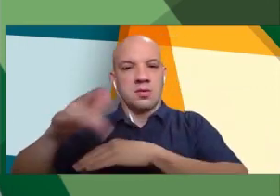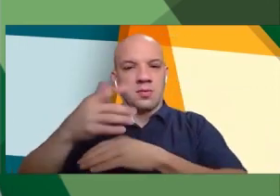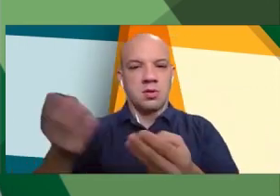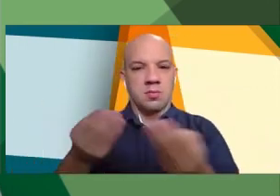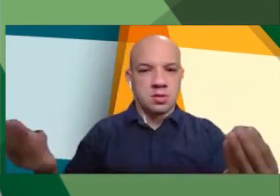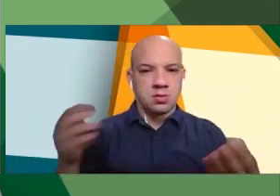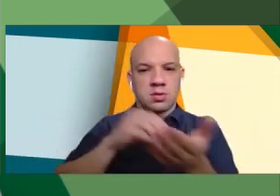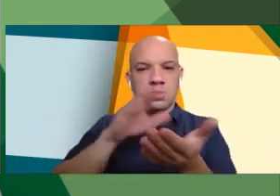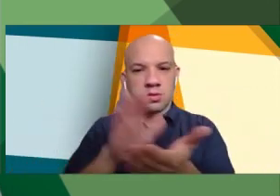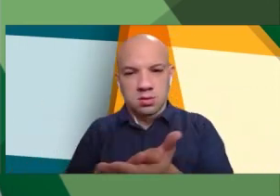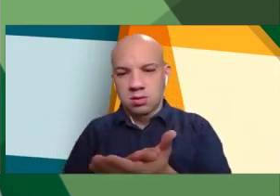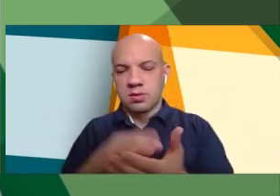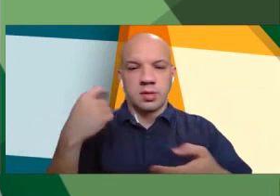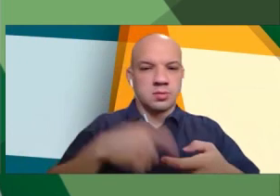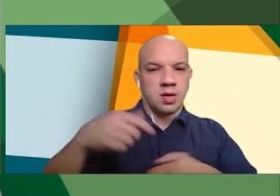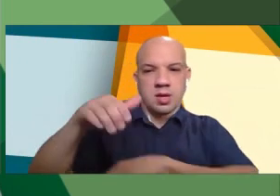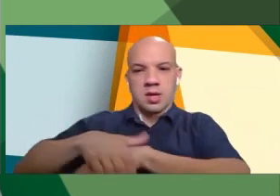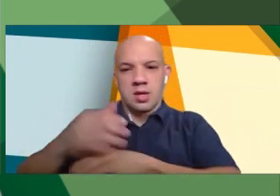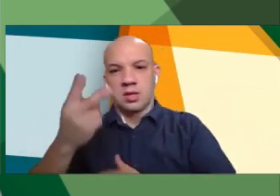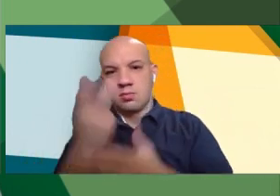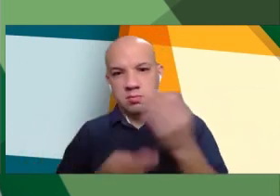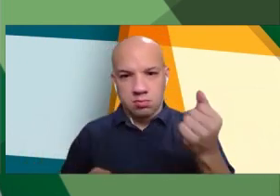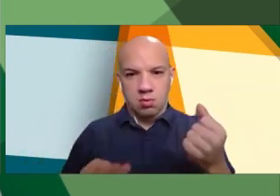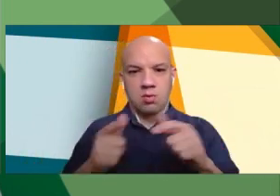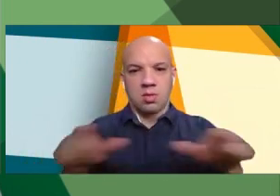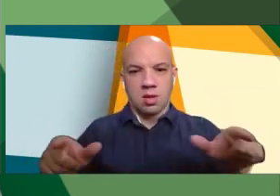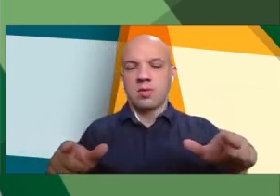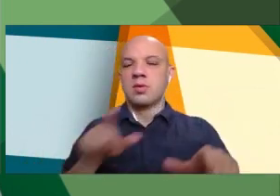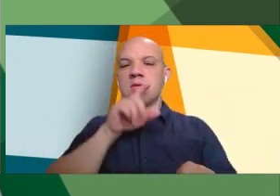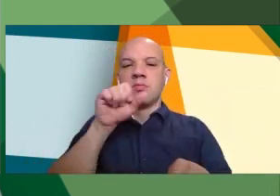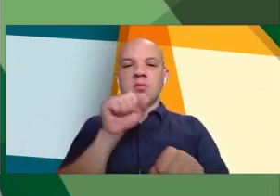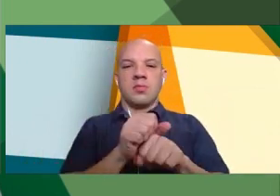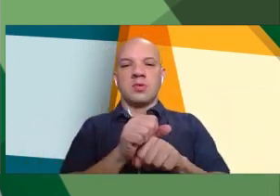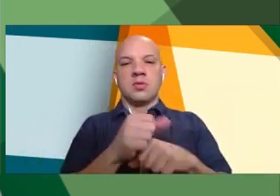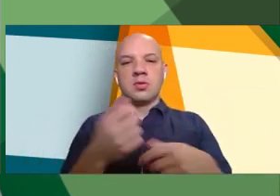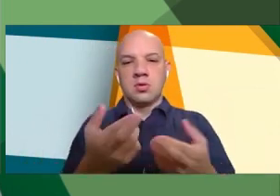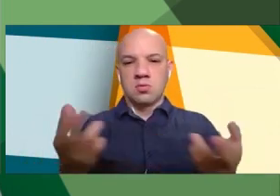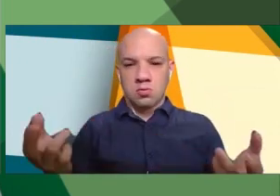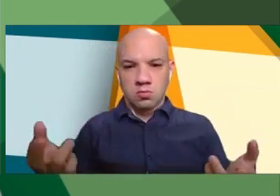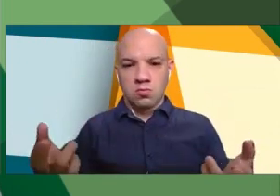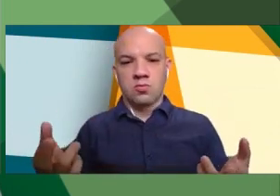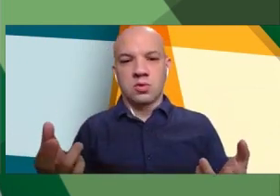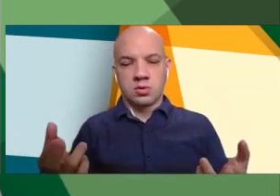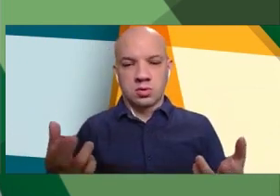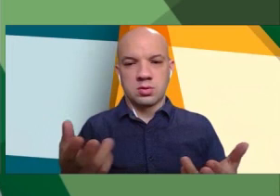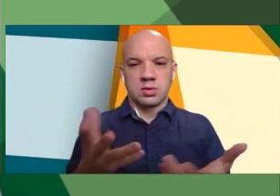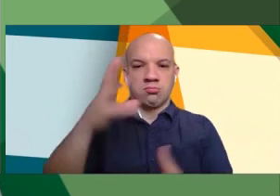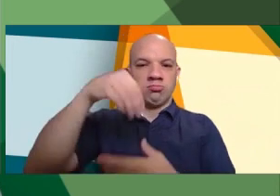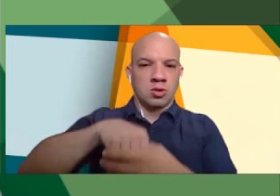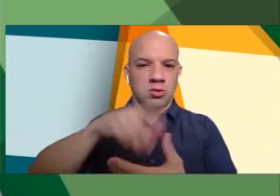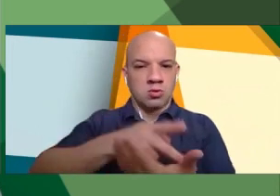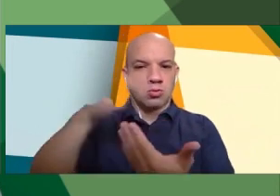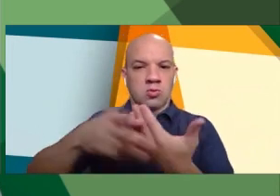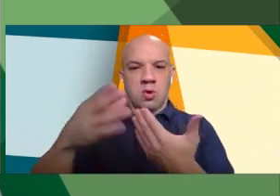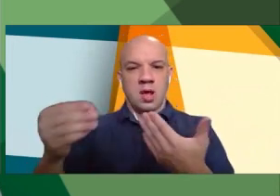in Spanish and English languages. Ensure resources are known amongst programs and entities, and